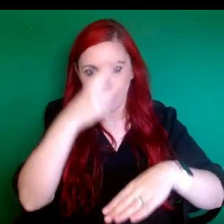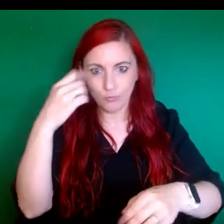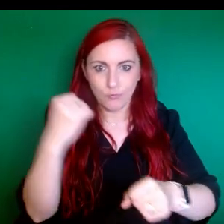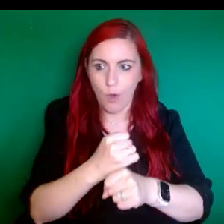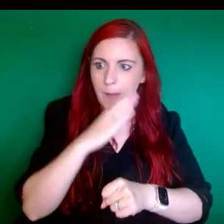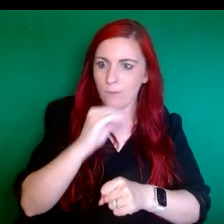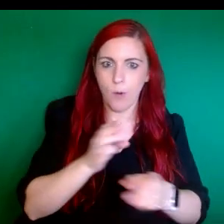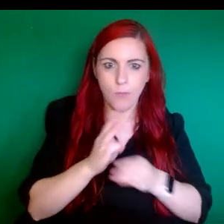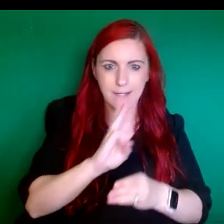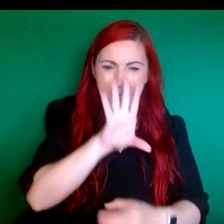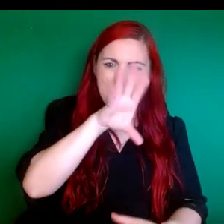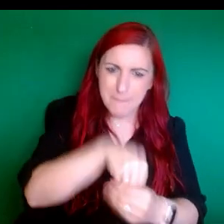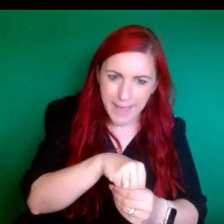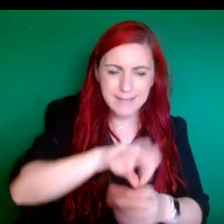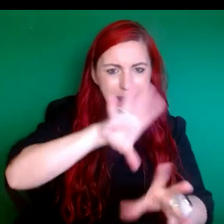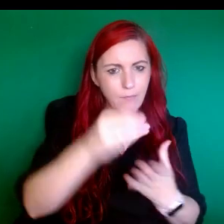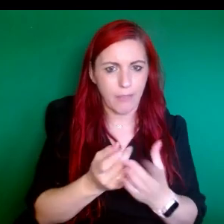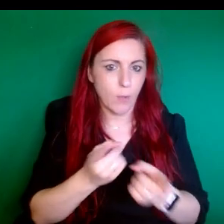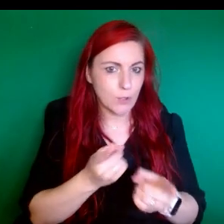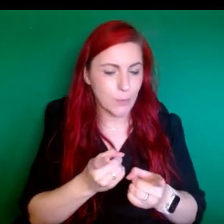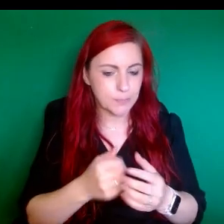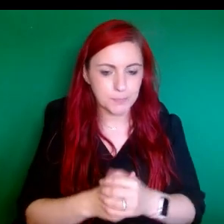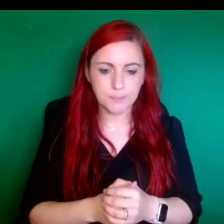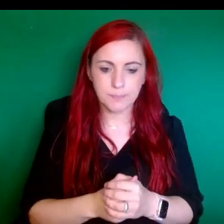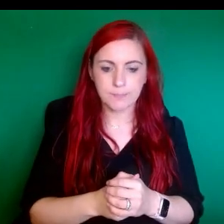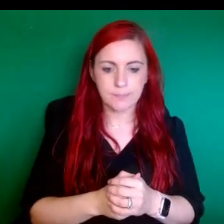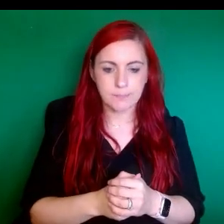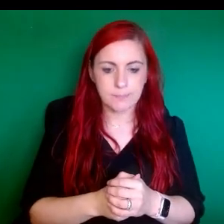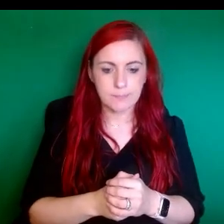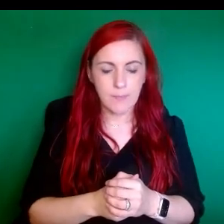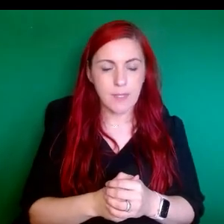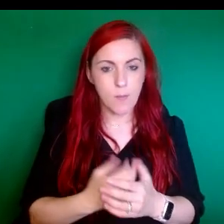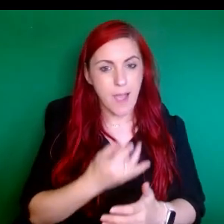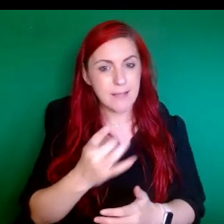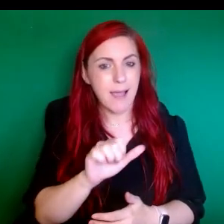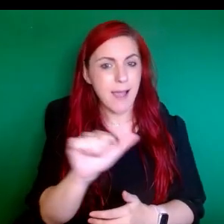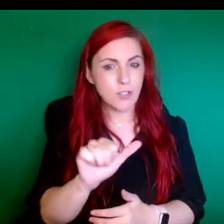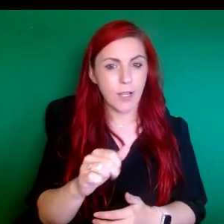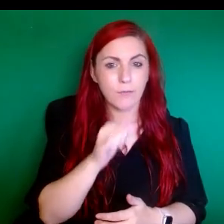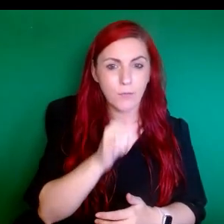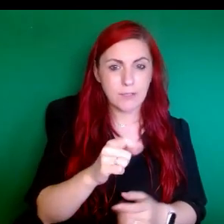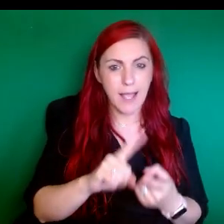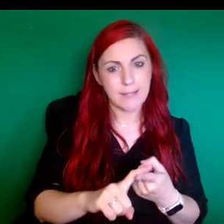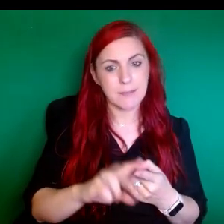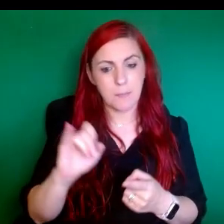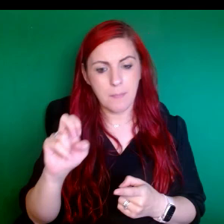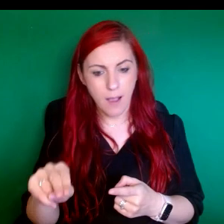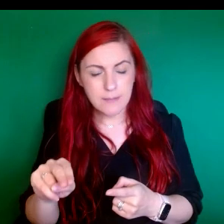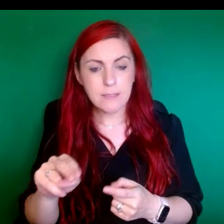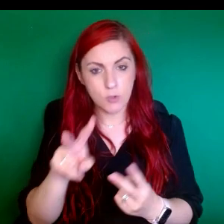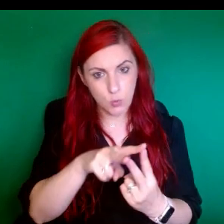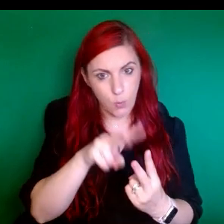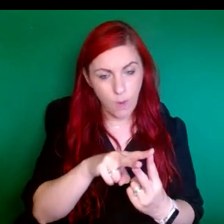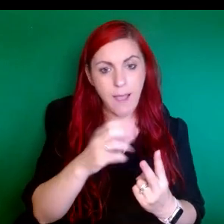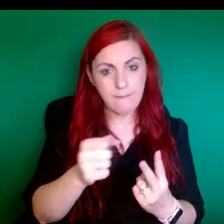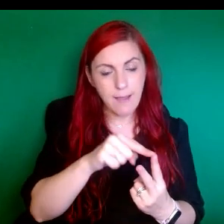In a moment, we'll hear from Aisling, our Vice Chair, and Martin, our Assistant CEO. We have a panel discussion with our heads of our homeless, senior support